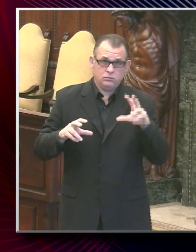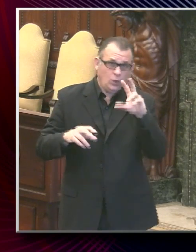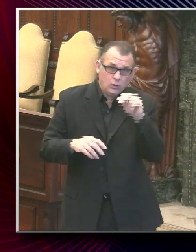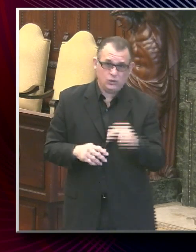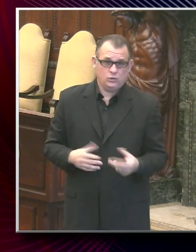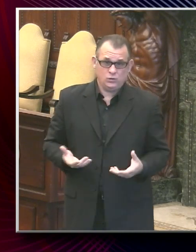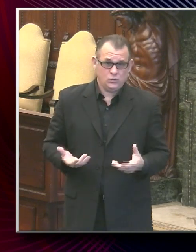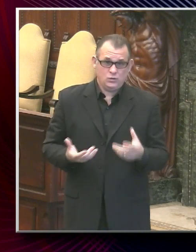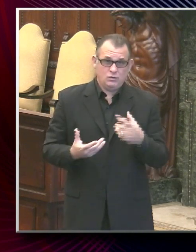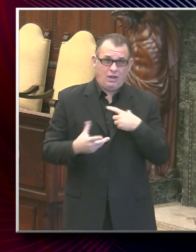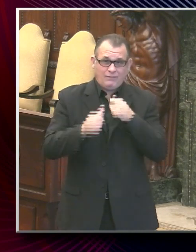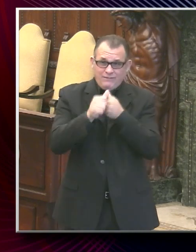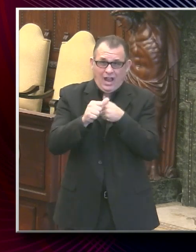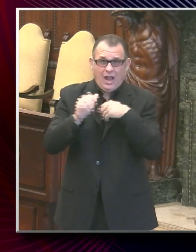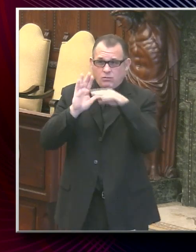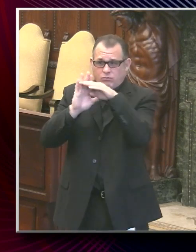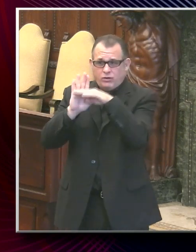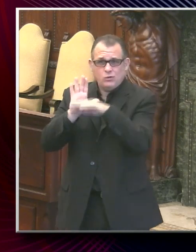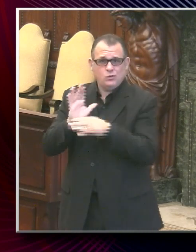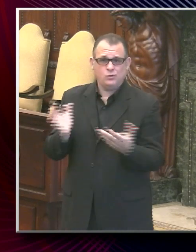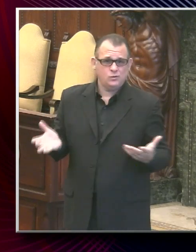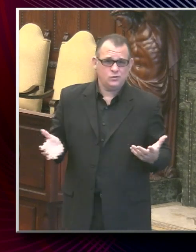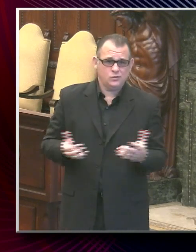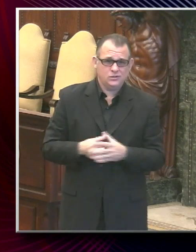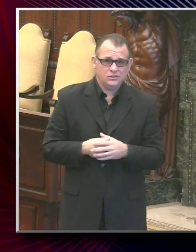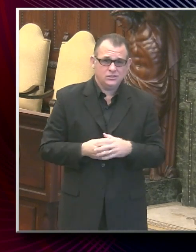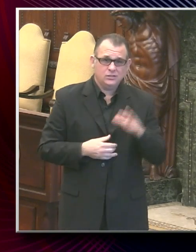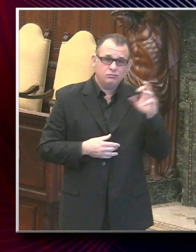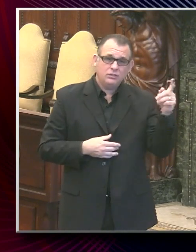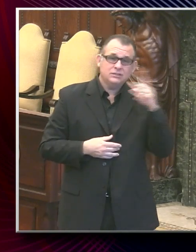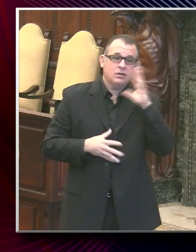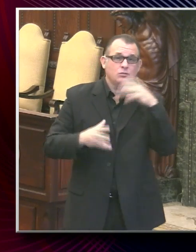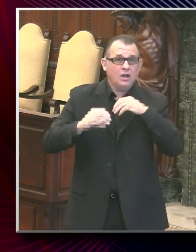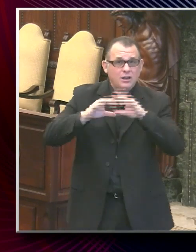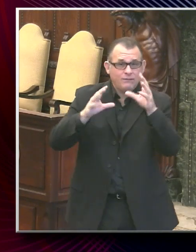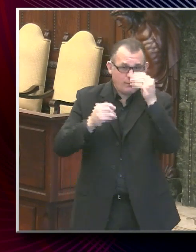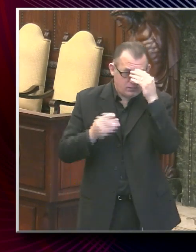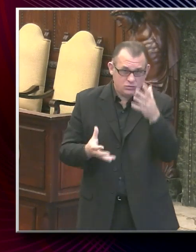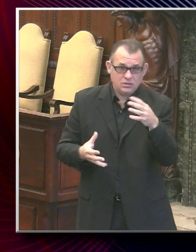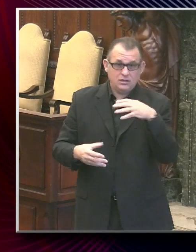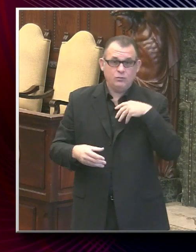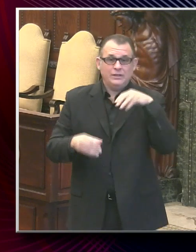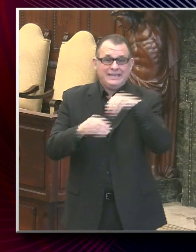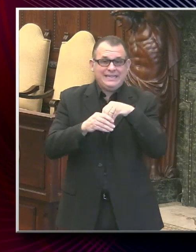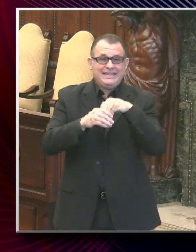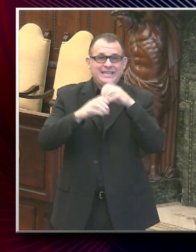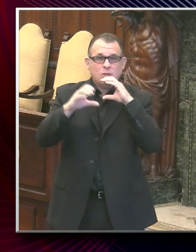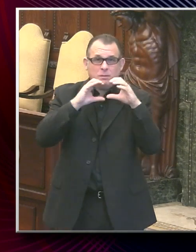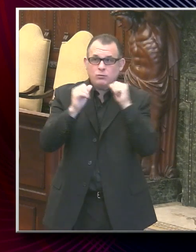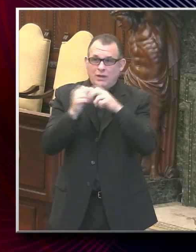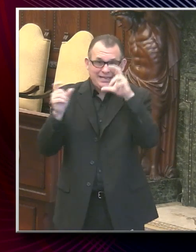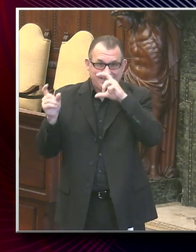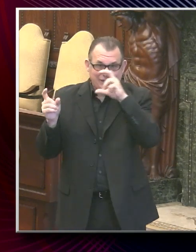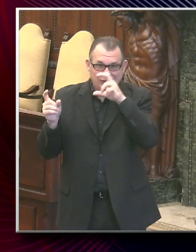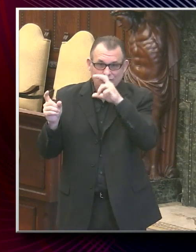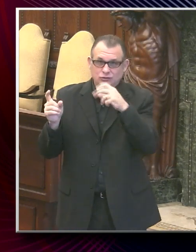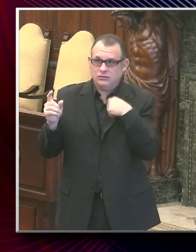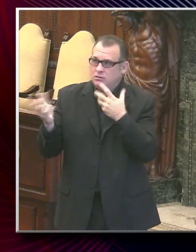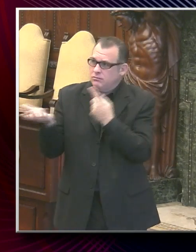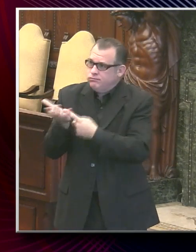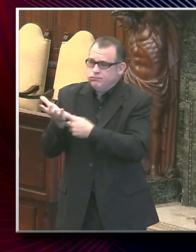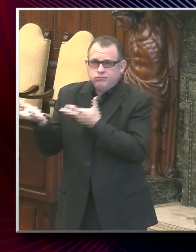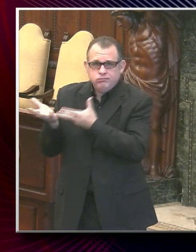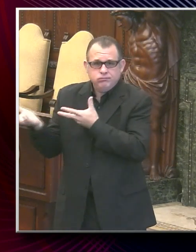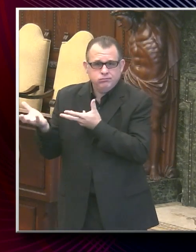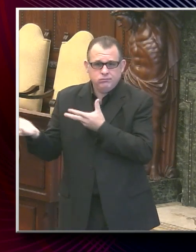Okay. And just to clarify, Sean, we have been in communication with the Eagles. We have told them our expectations are that they don't have fans. And